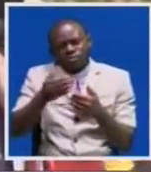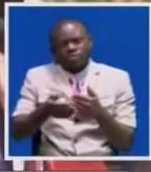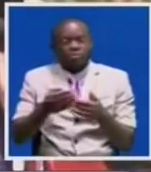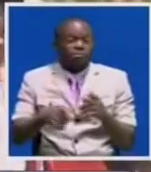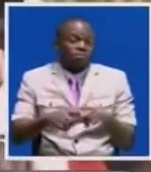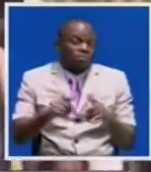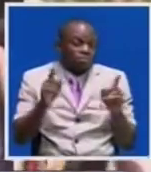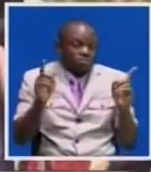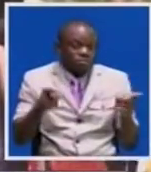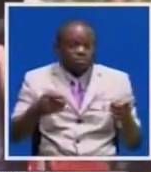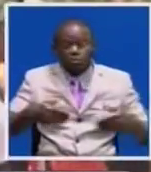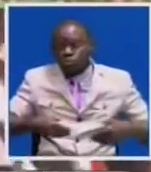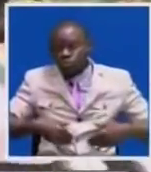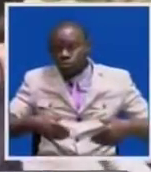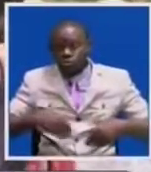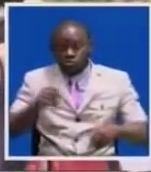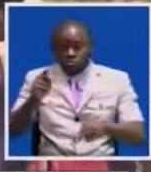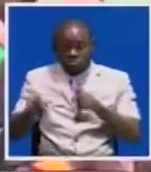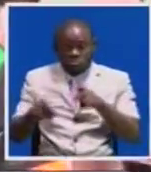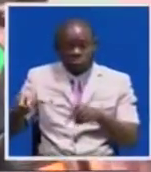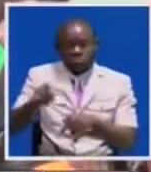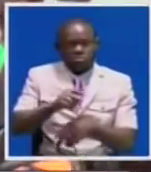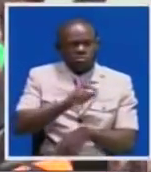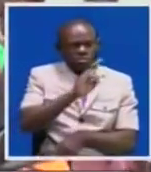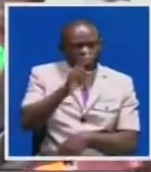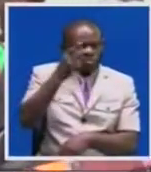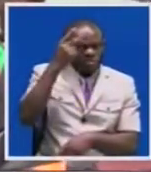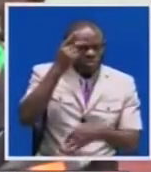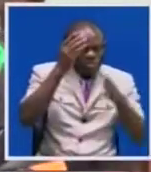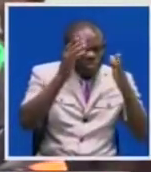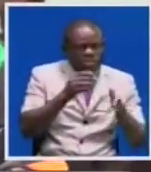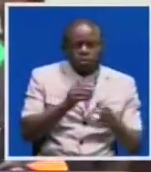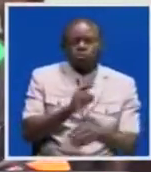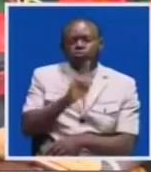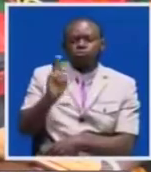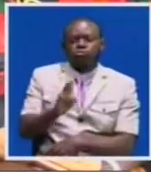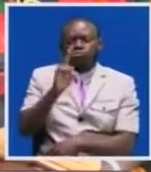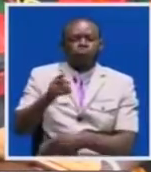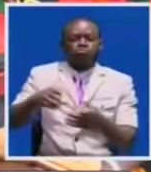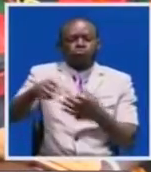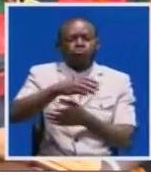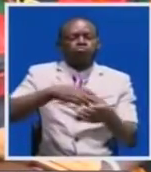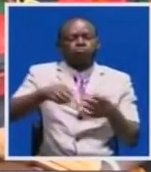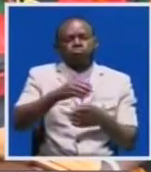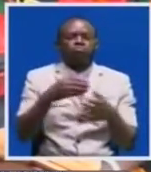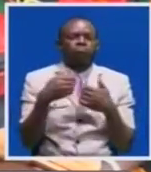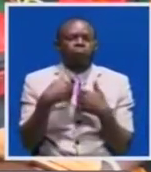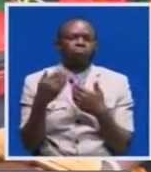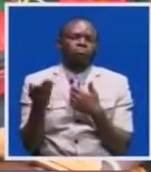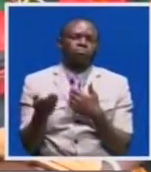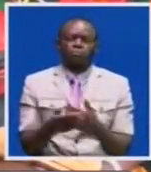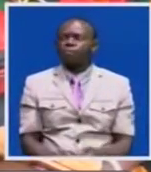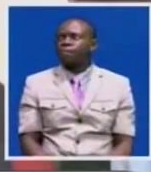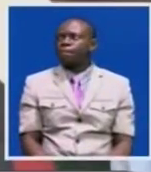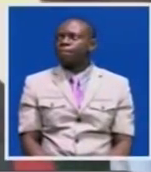violence, especially in the political spectrum. This is a very important ingredient in the development of any given